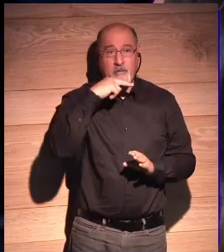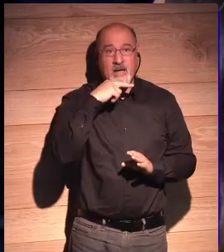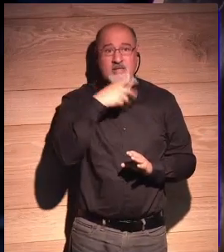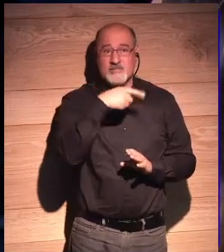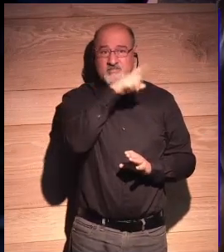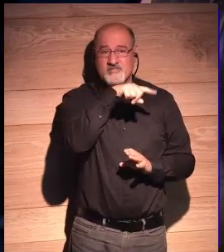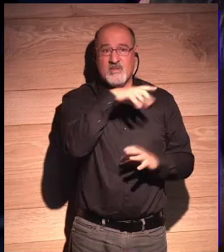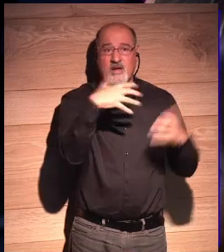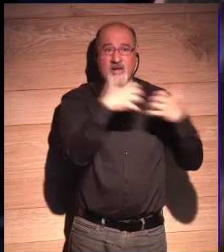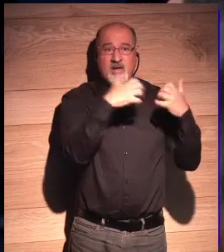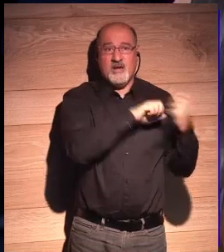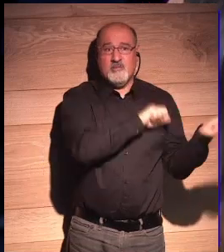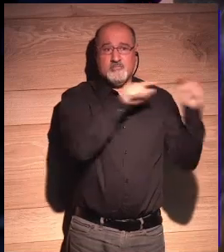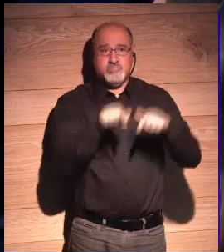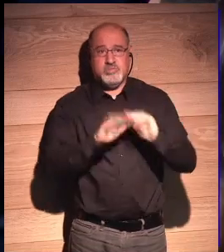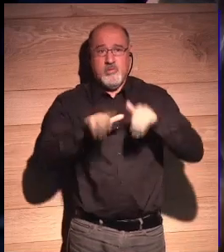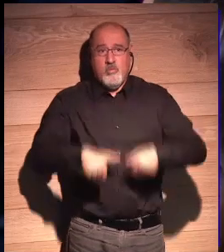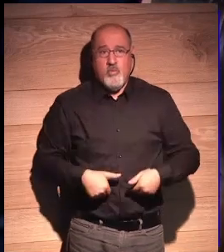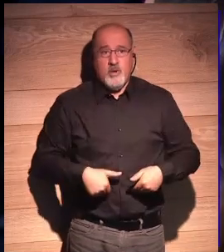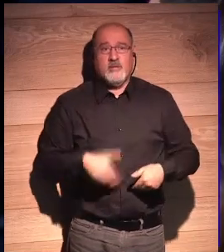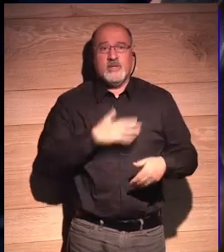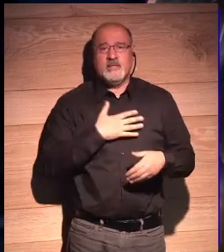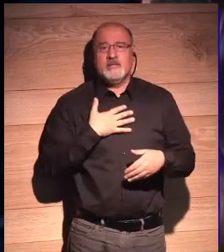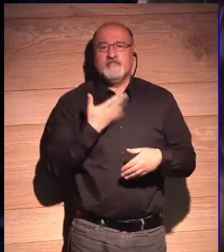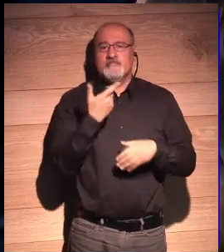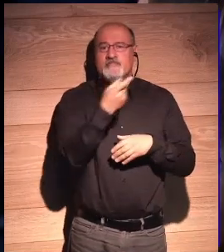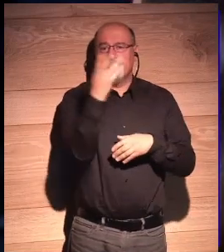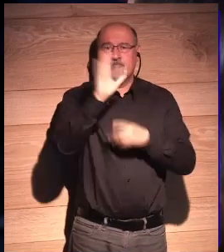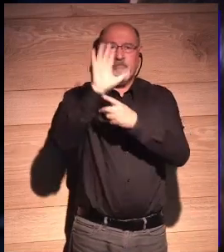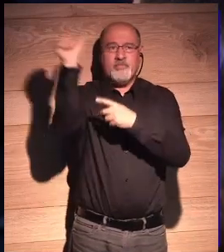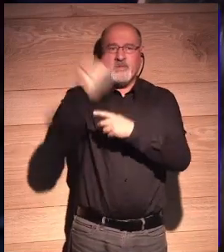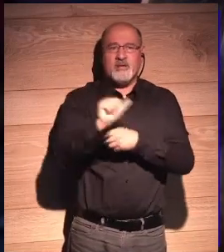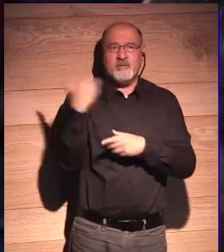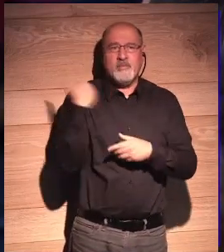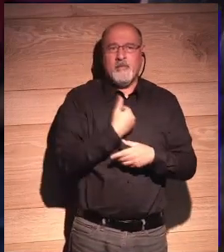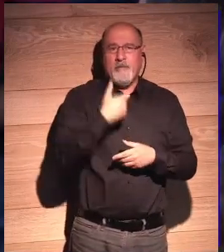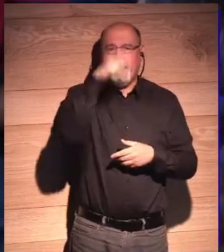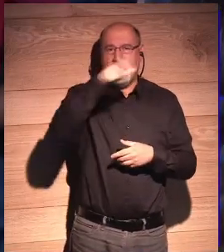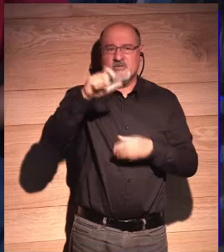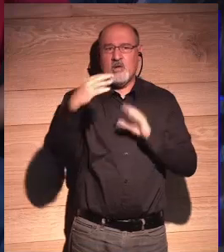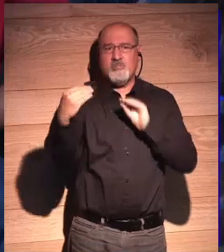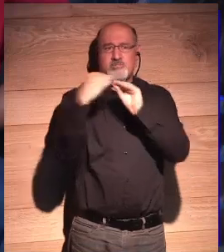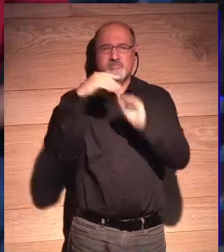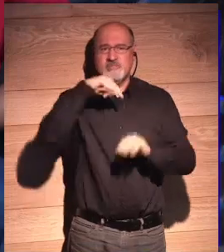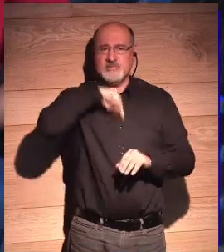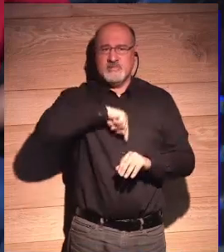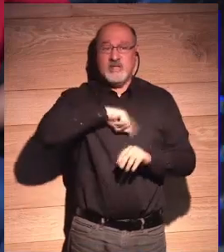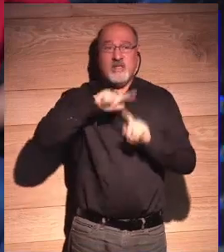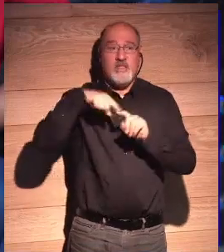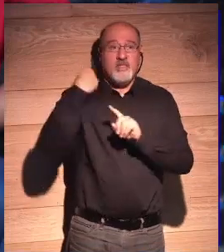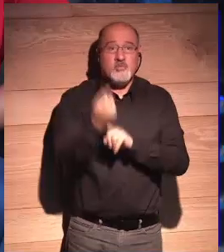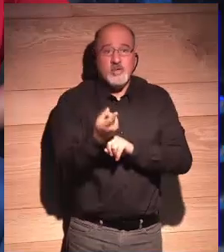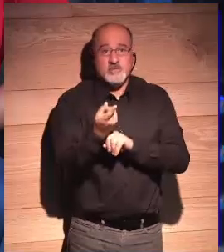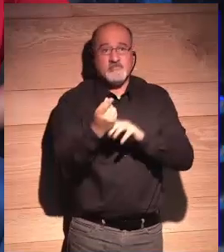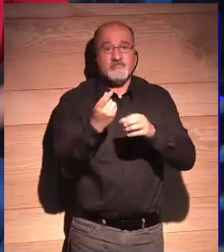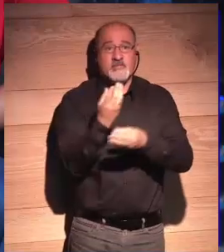characters then gave birth to the hippie generation that was another kind of, a way that the